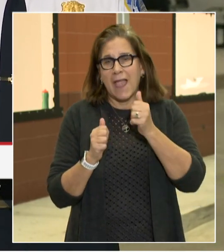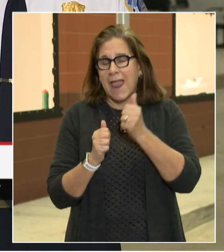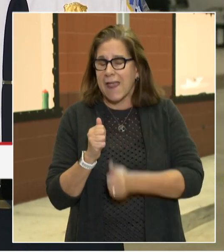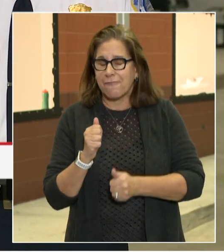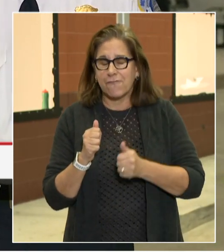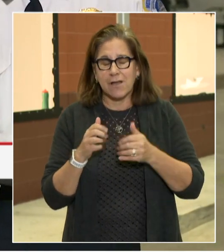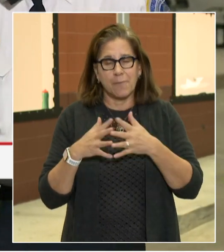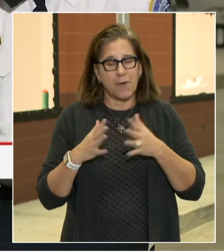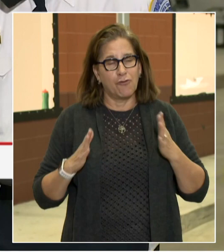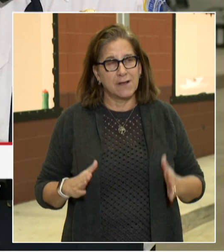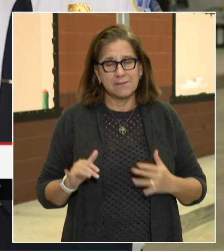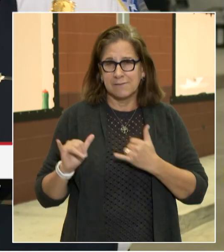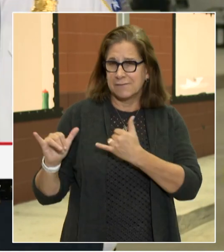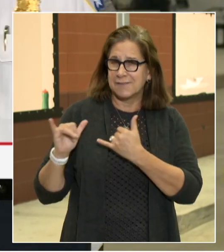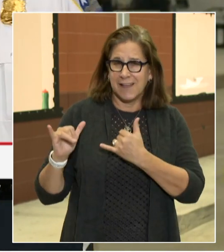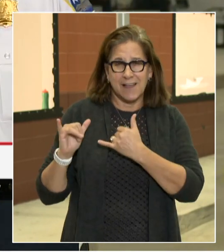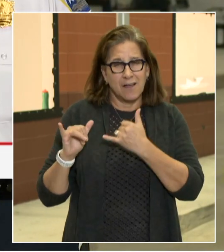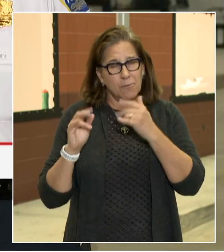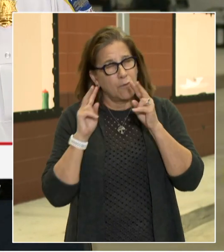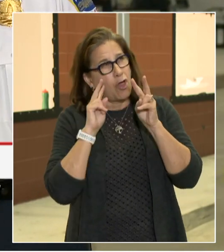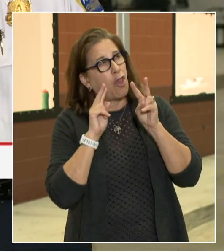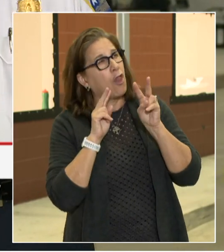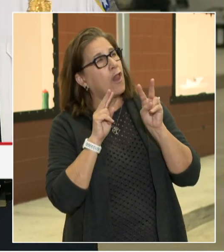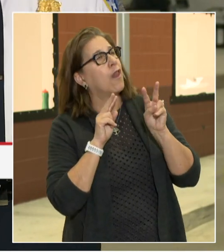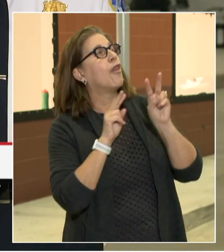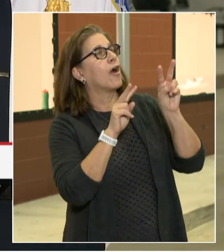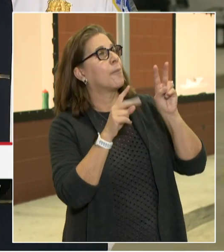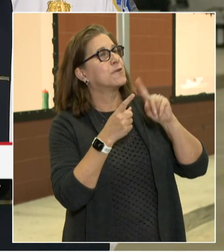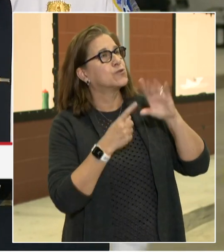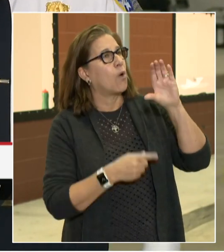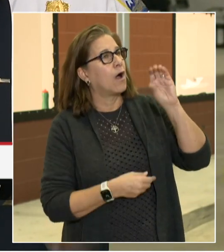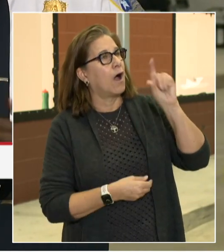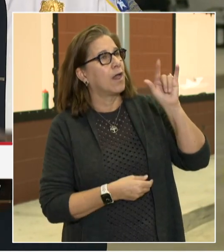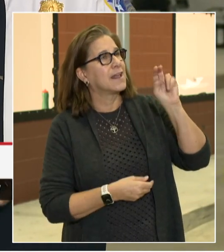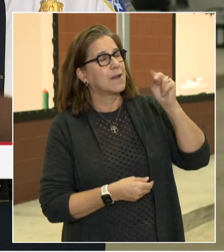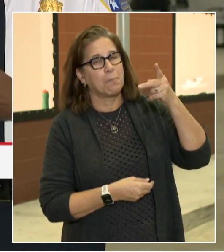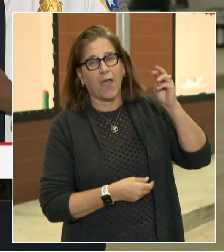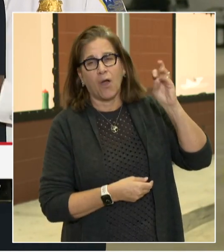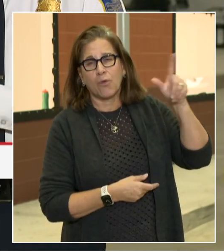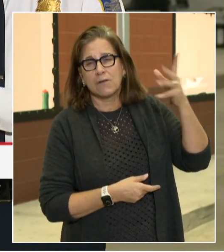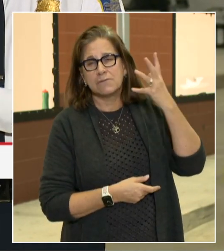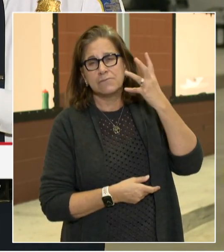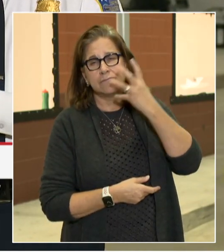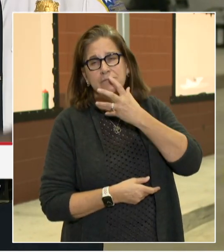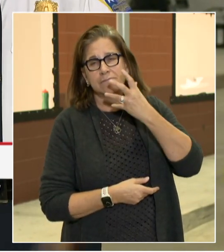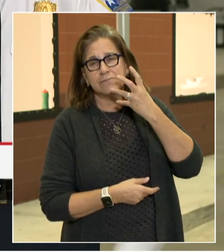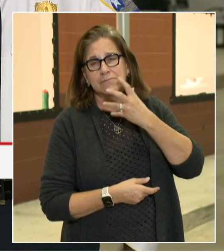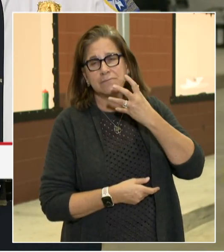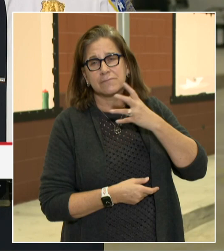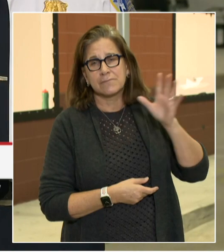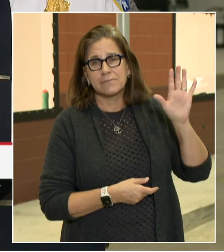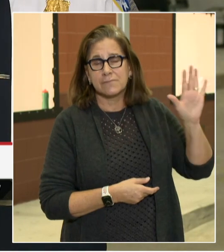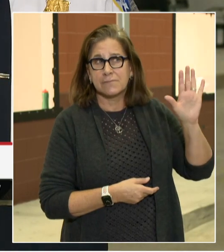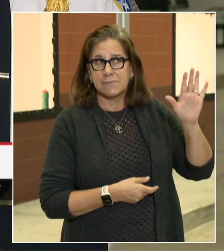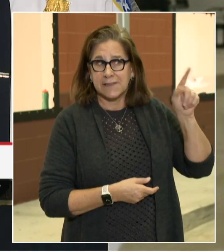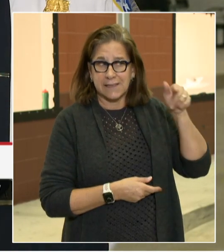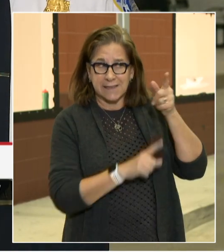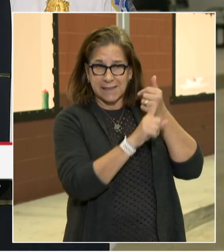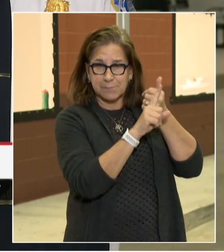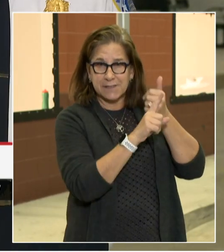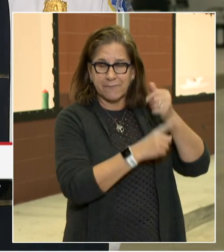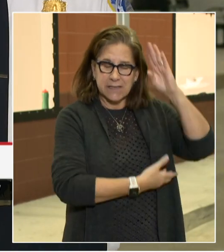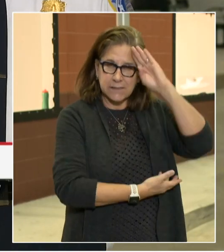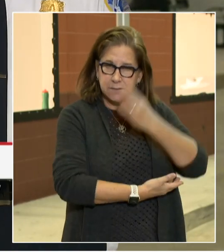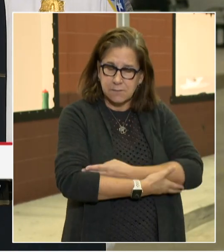life and can see that a son of immigrants who was committed to excellence and